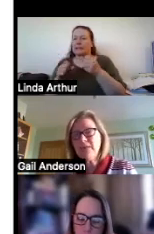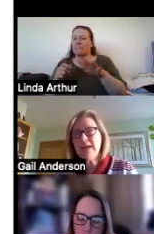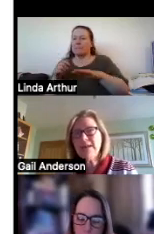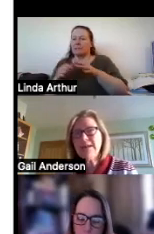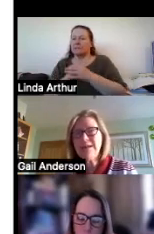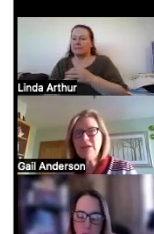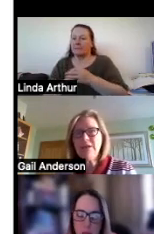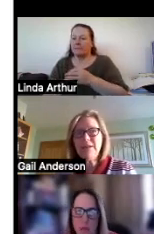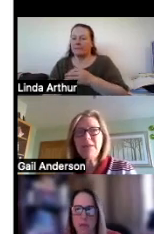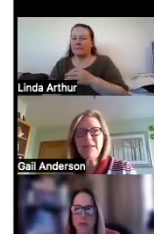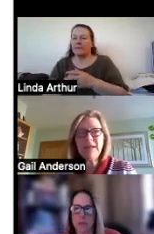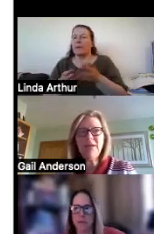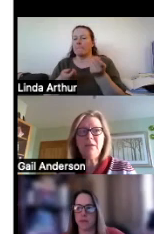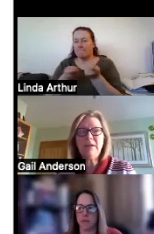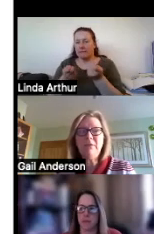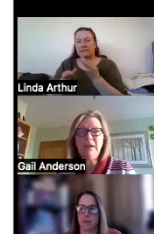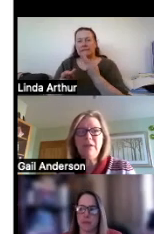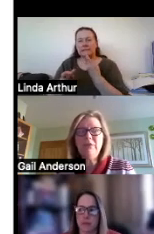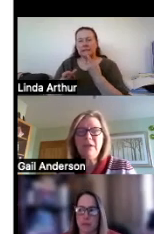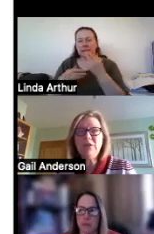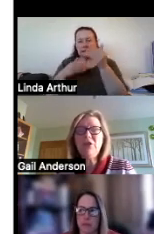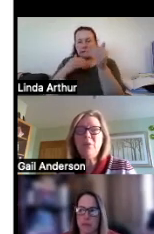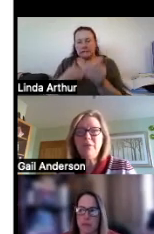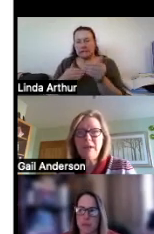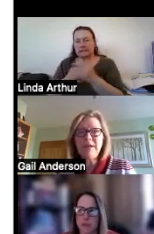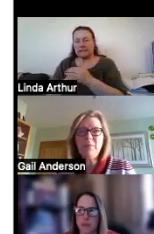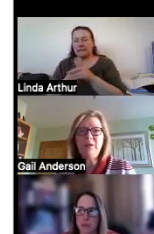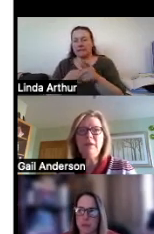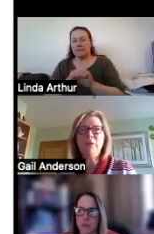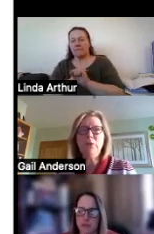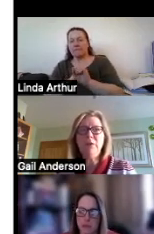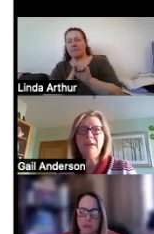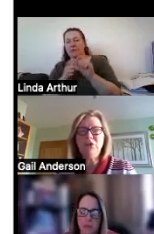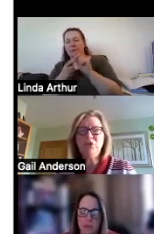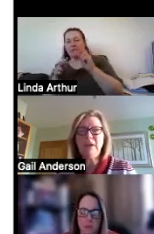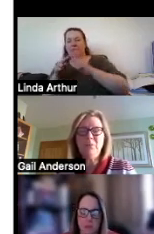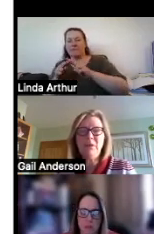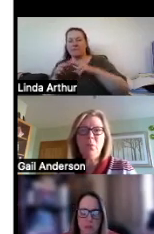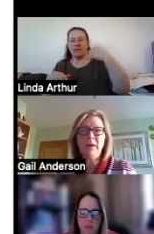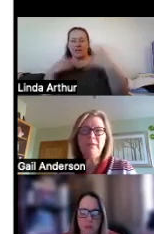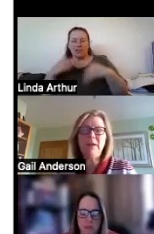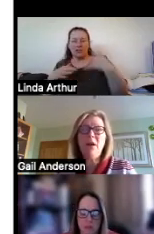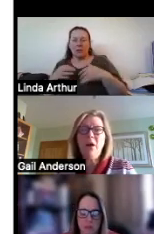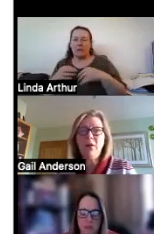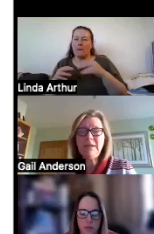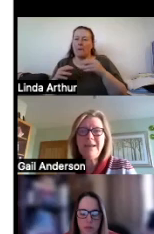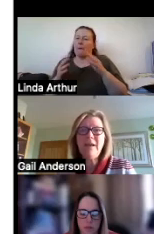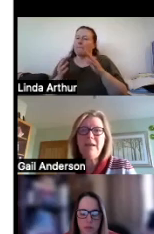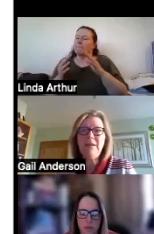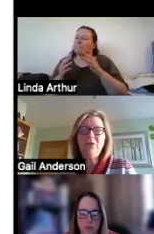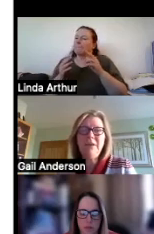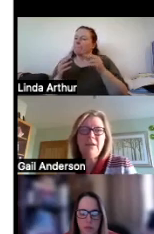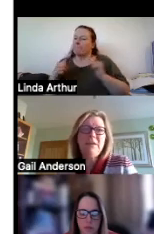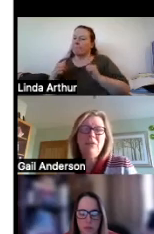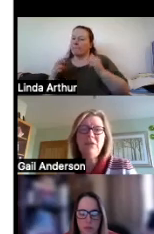Management of second stage is particularly relevant in relation to preventing pelvic floor injury, and midwives take that